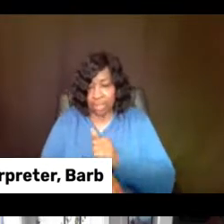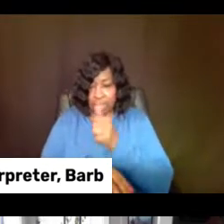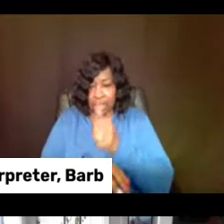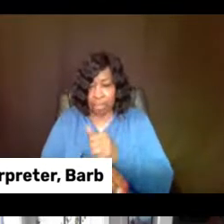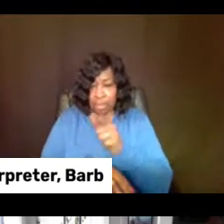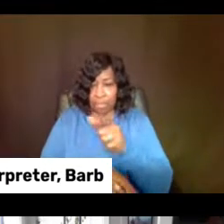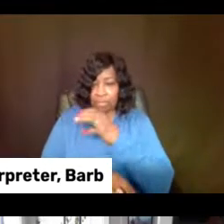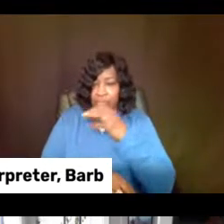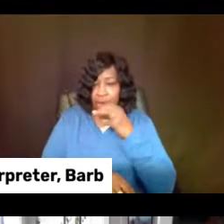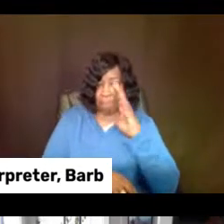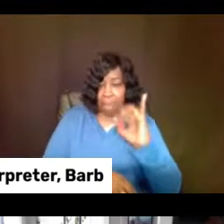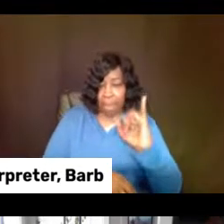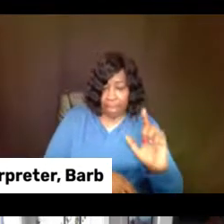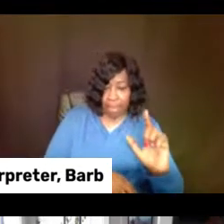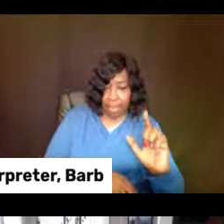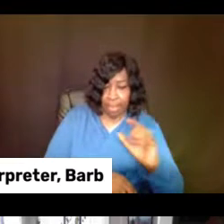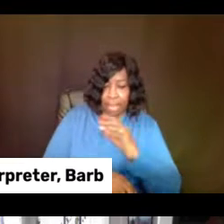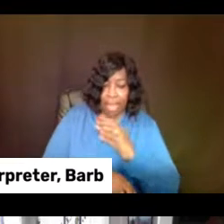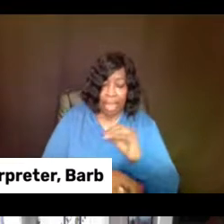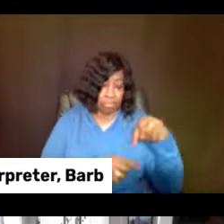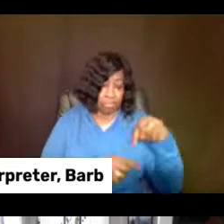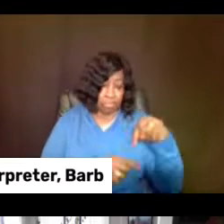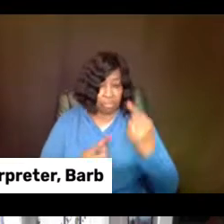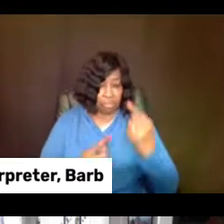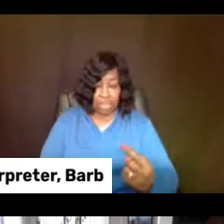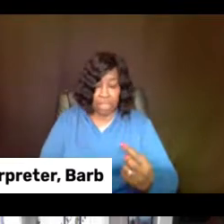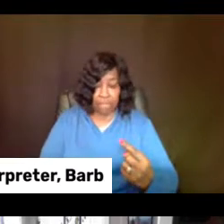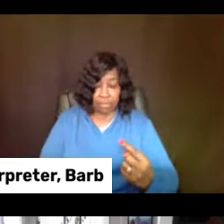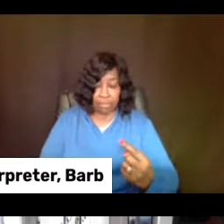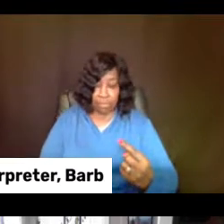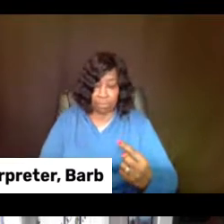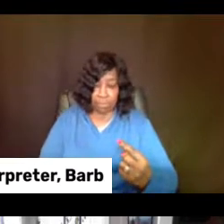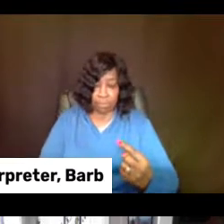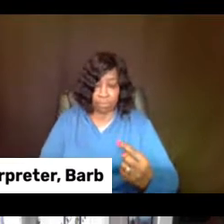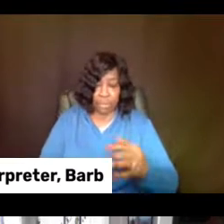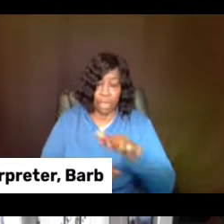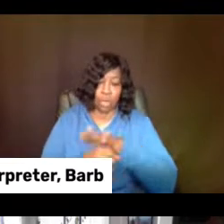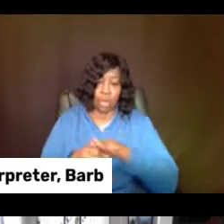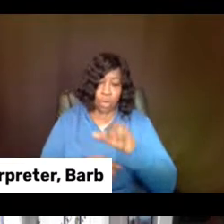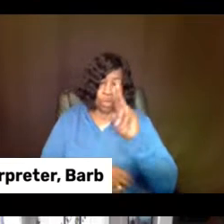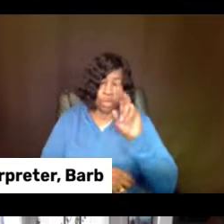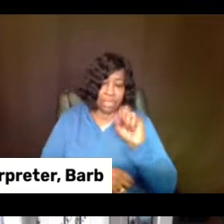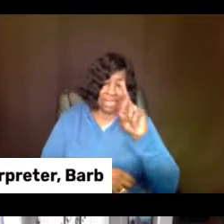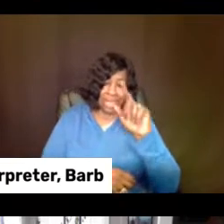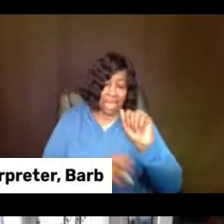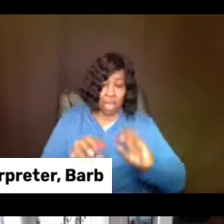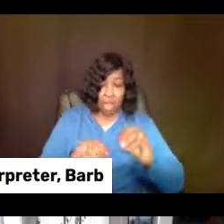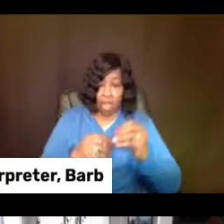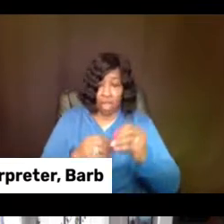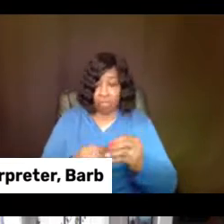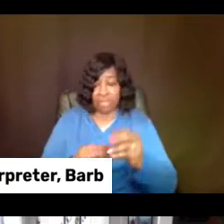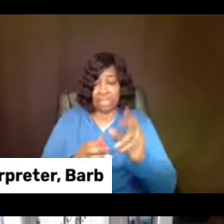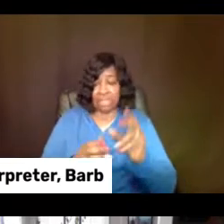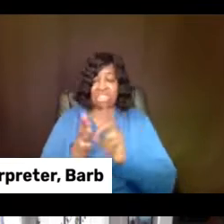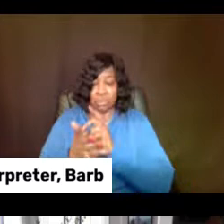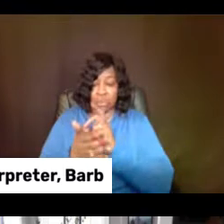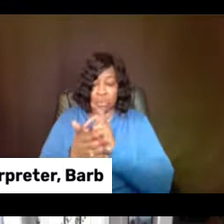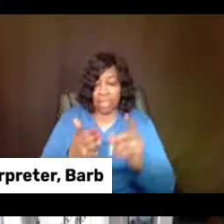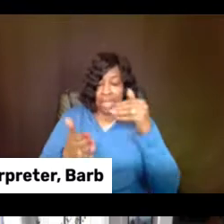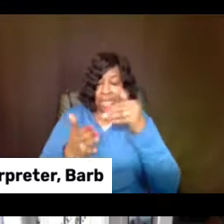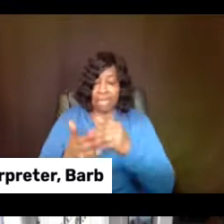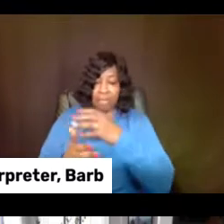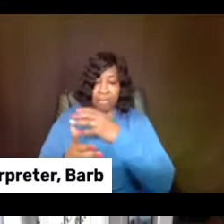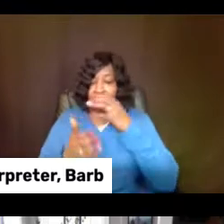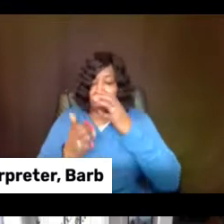acknowledge as such. And since then, local USDA offices have discriminated against farmers